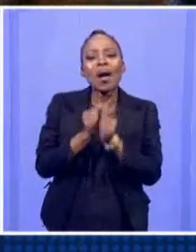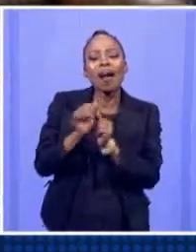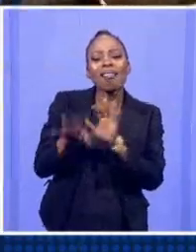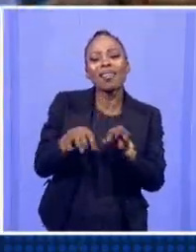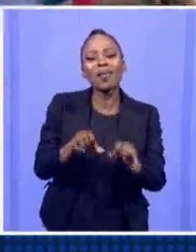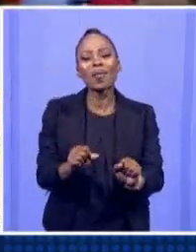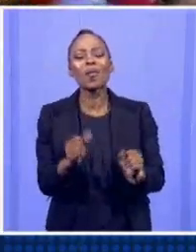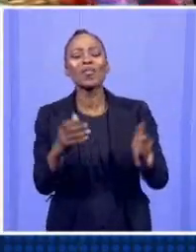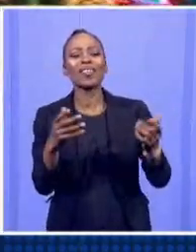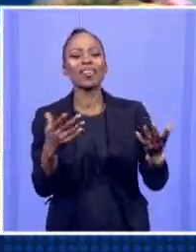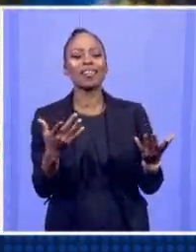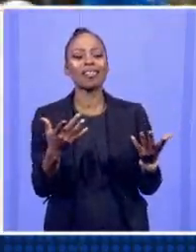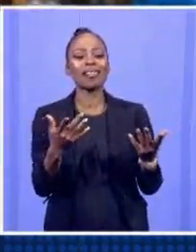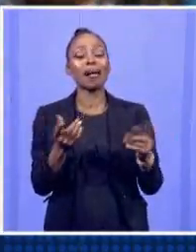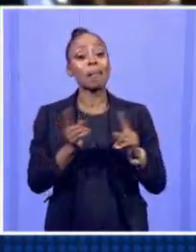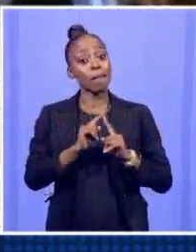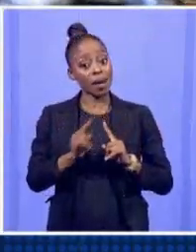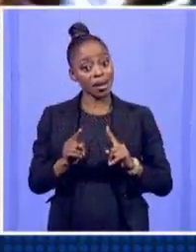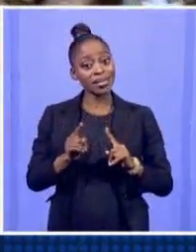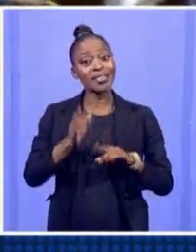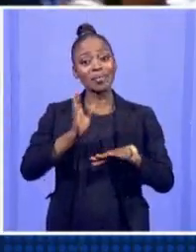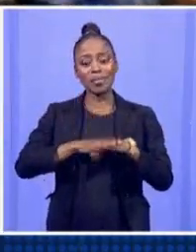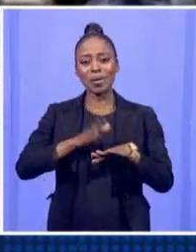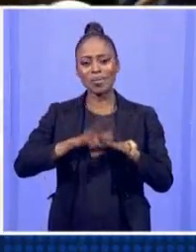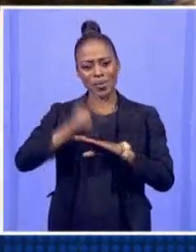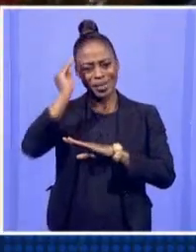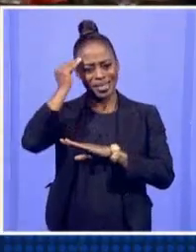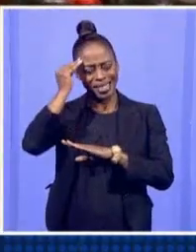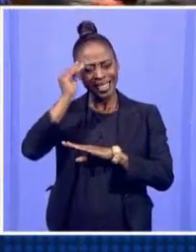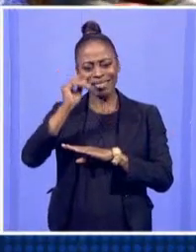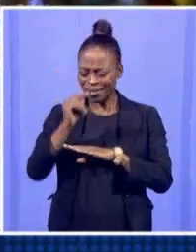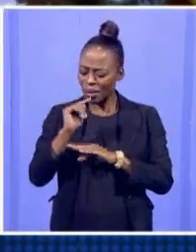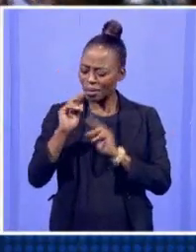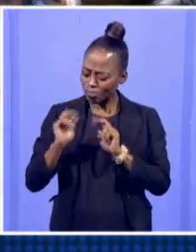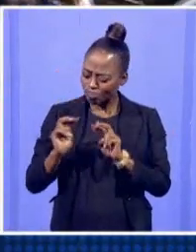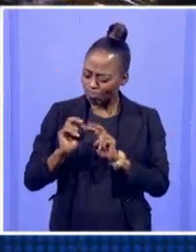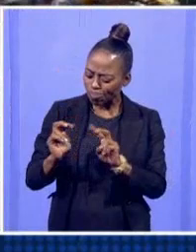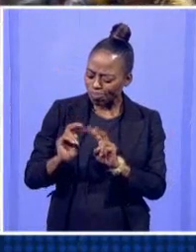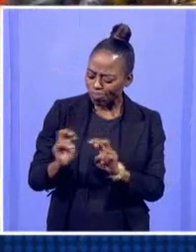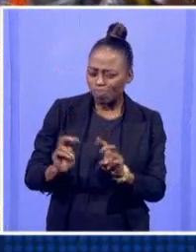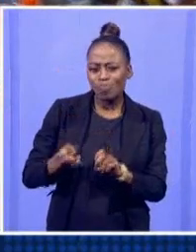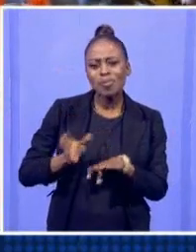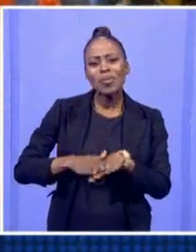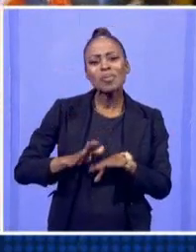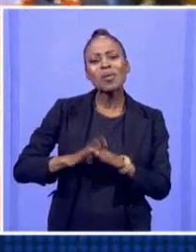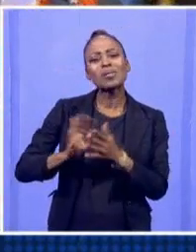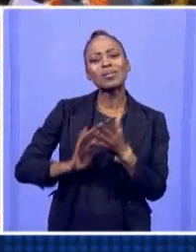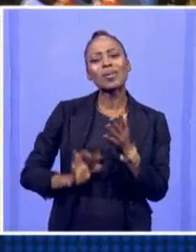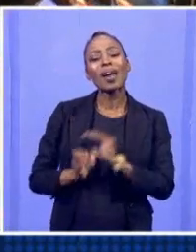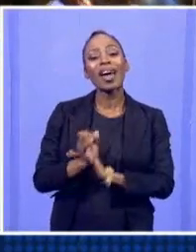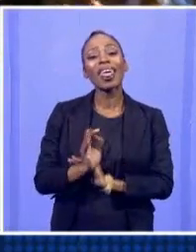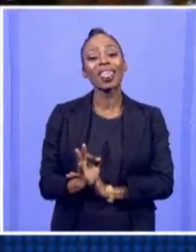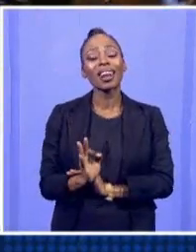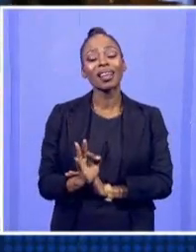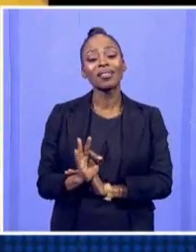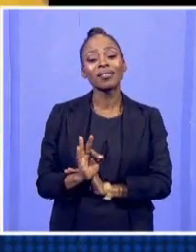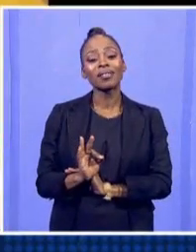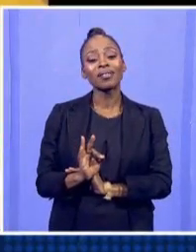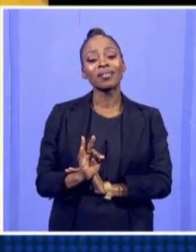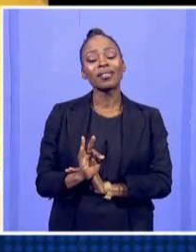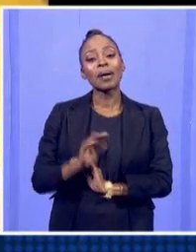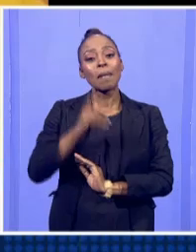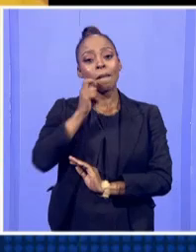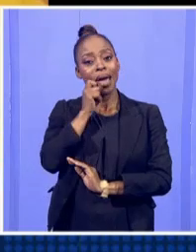taking over. But further, which we found very interesting as we did the story, Naledi, if there's going to be a king on that